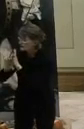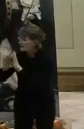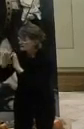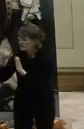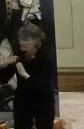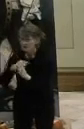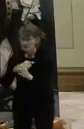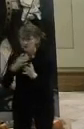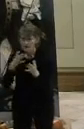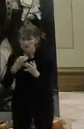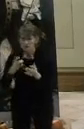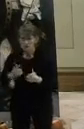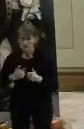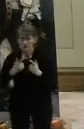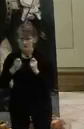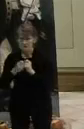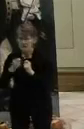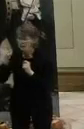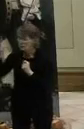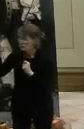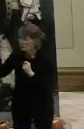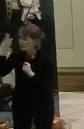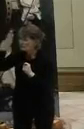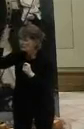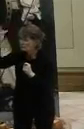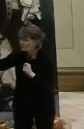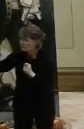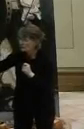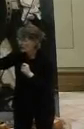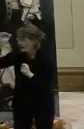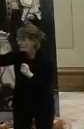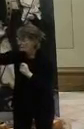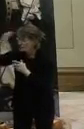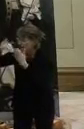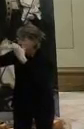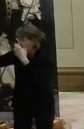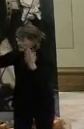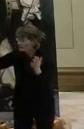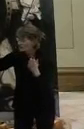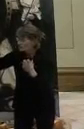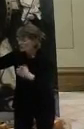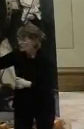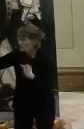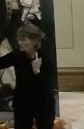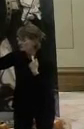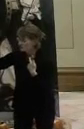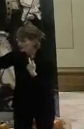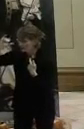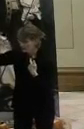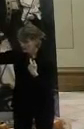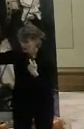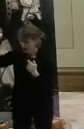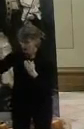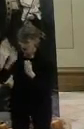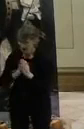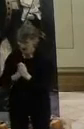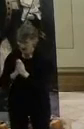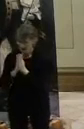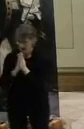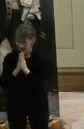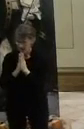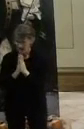we may live with him eternally in his heavenly kingdom. who lives and reigns forever and ever.